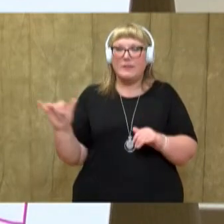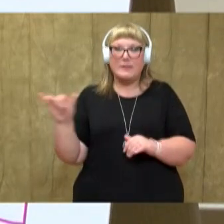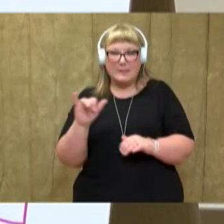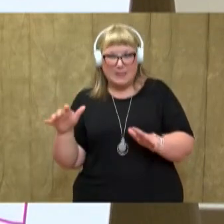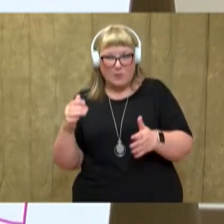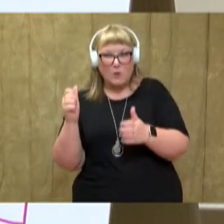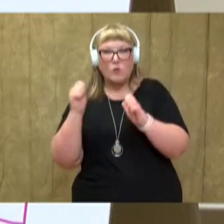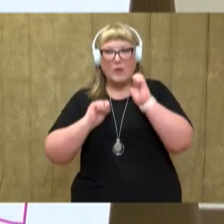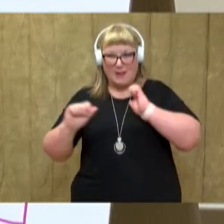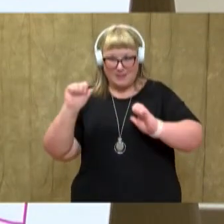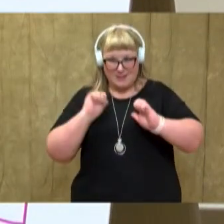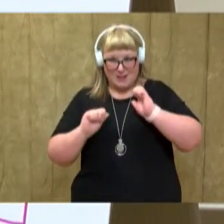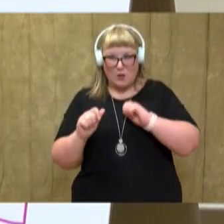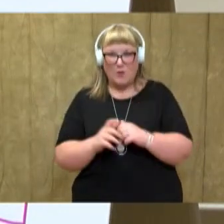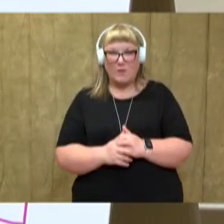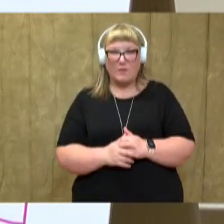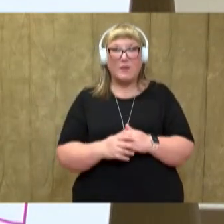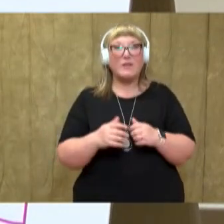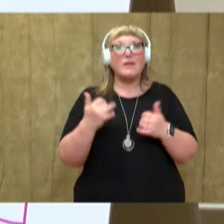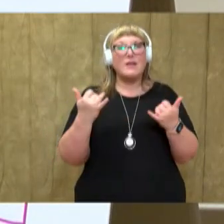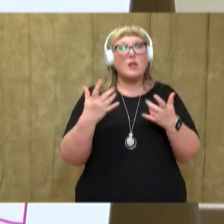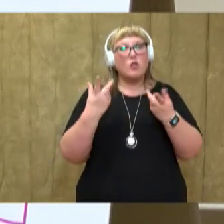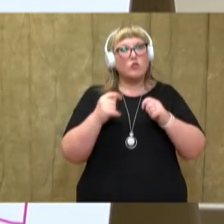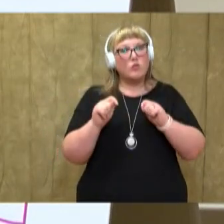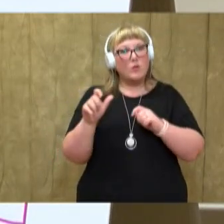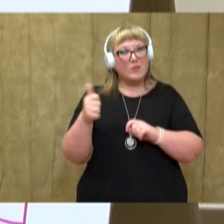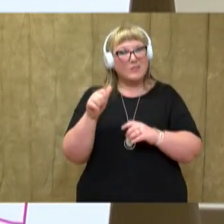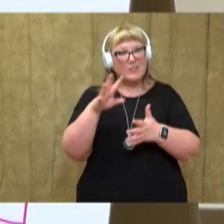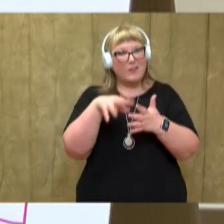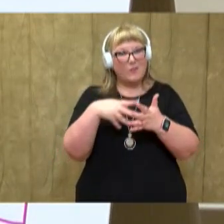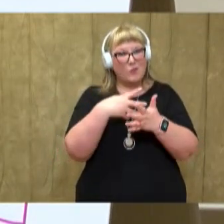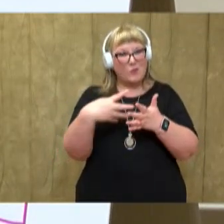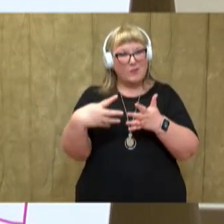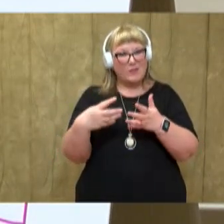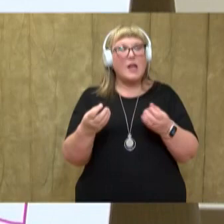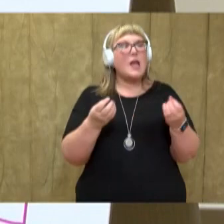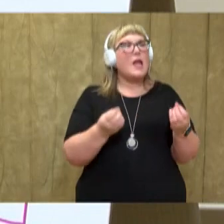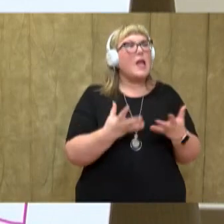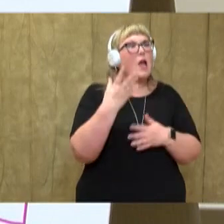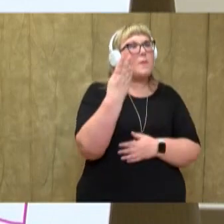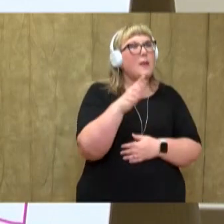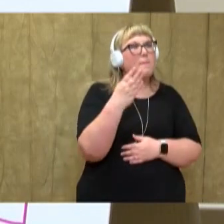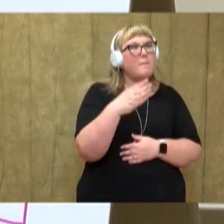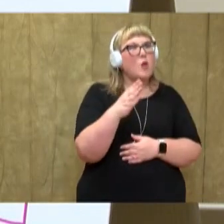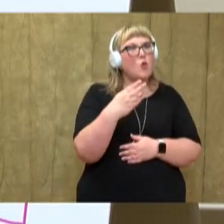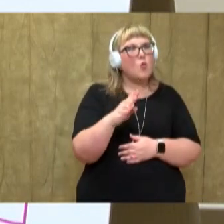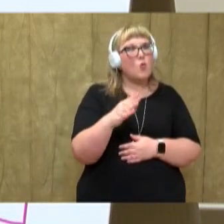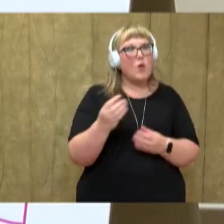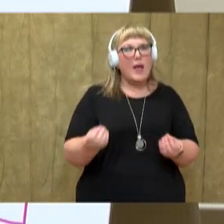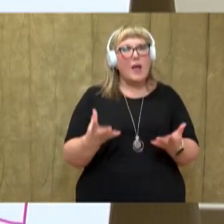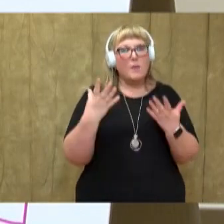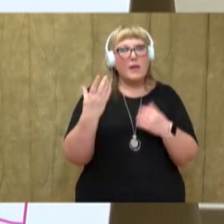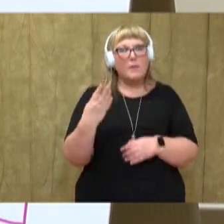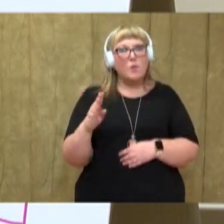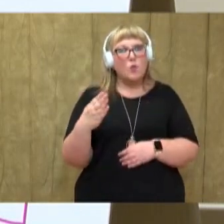out. Now let's try it with our tens frame. How many blue dots do I need to put in my tens frame?